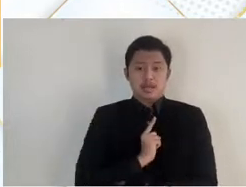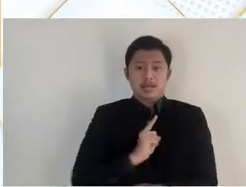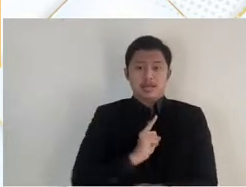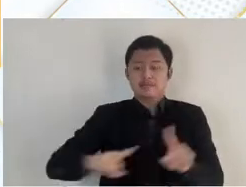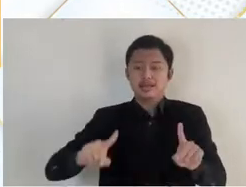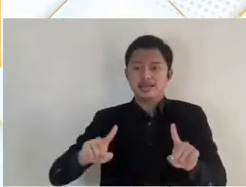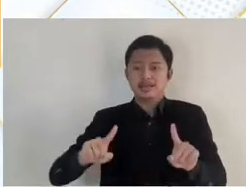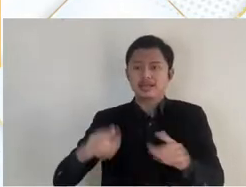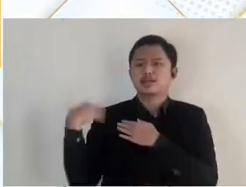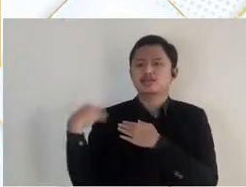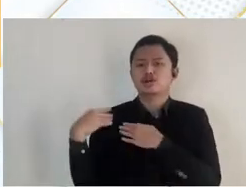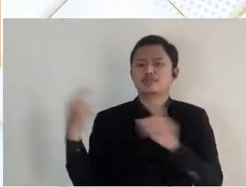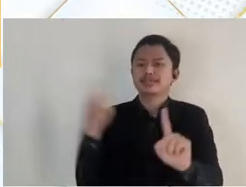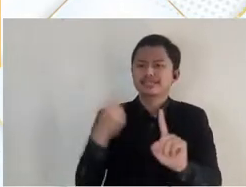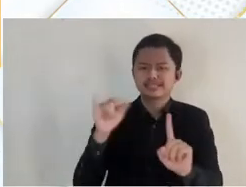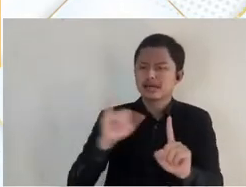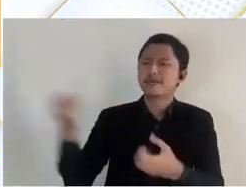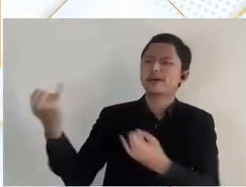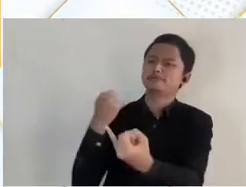the mission.